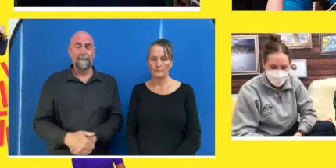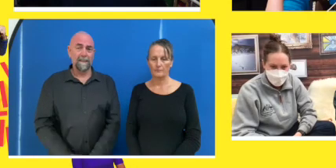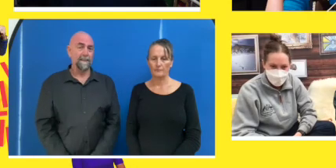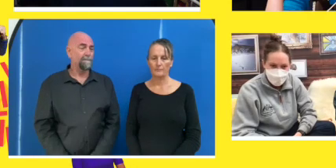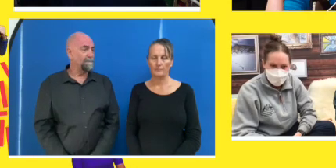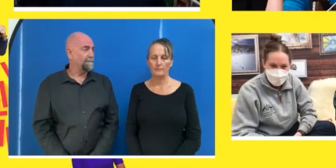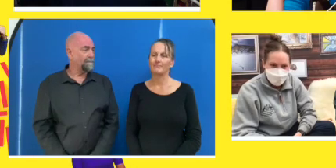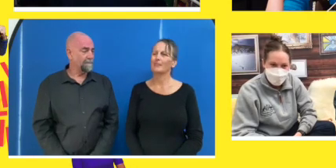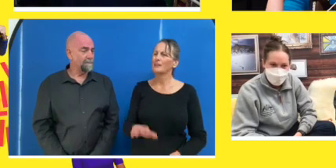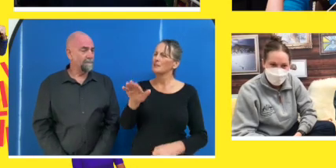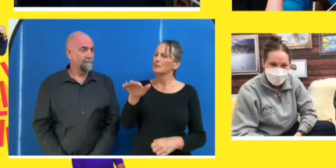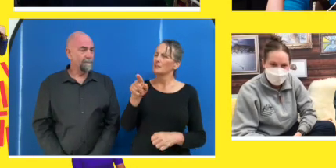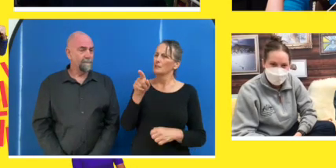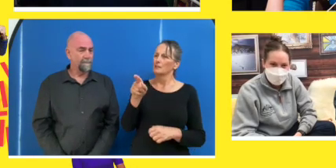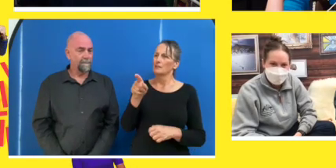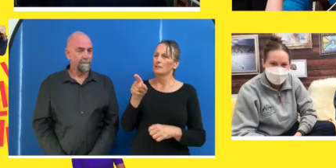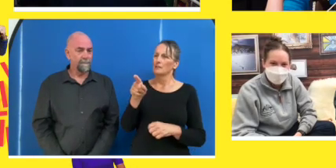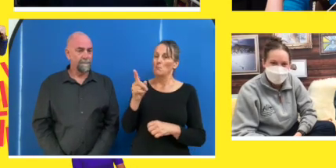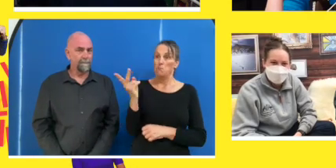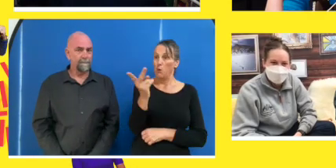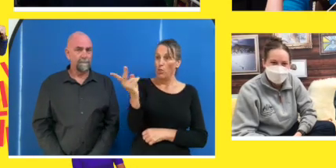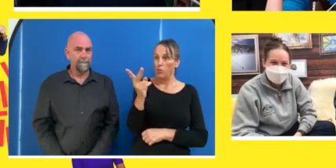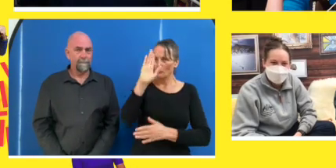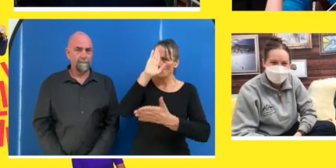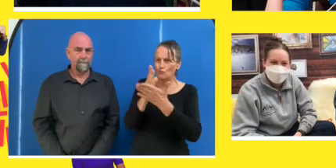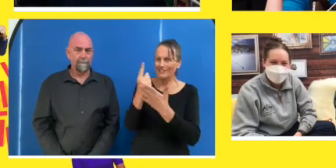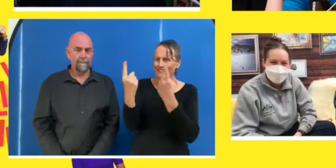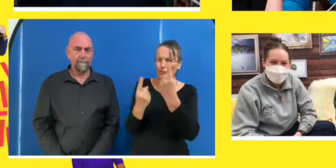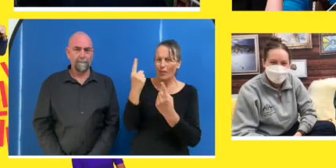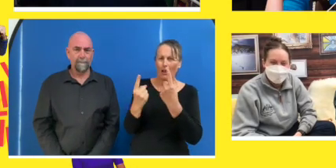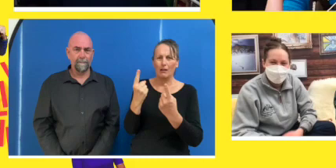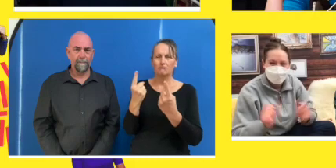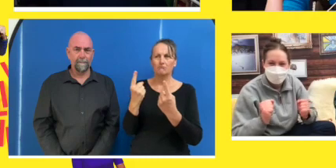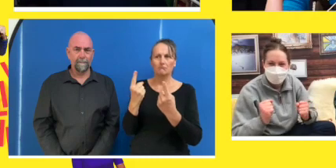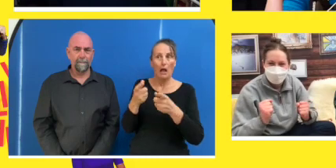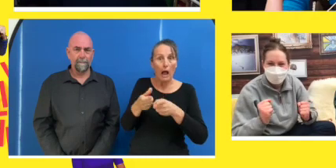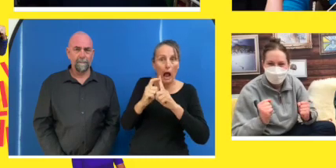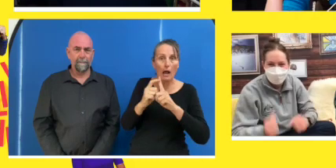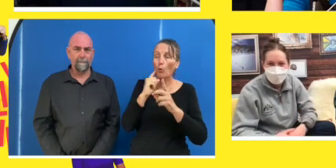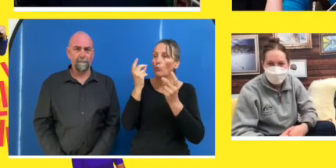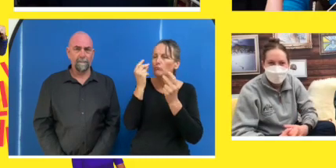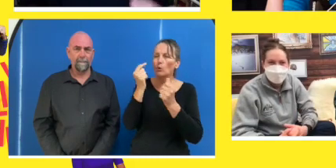ski as well as I can, which Amelia does that all the time. So it's been perfect.